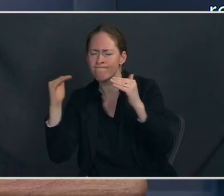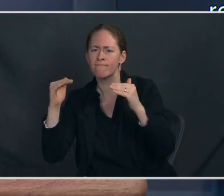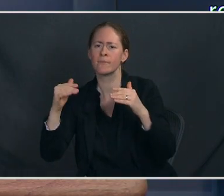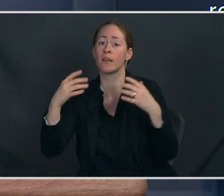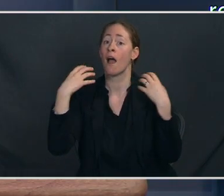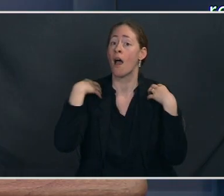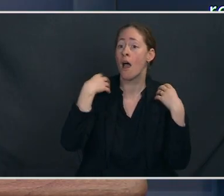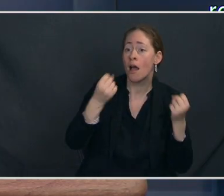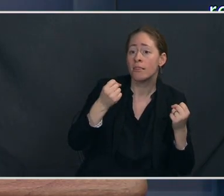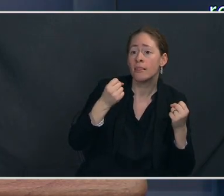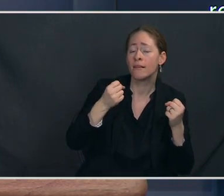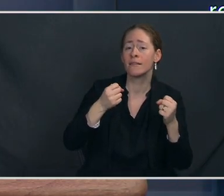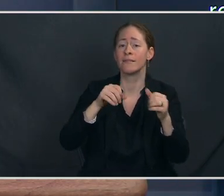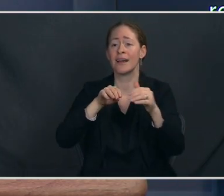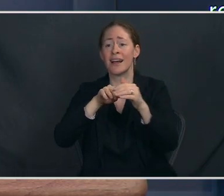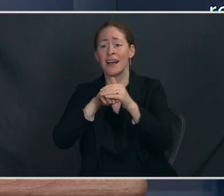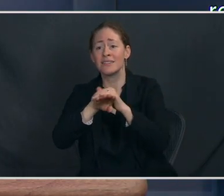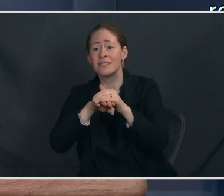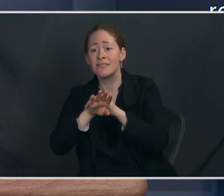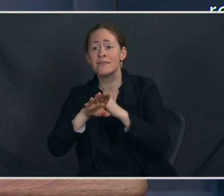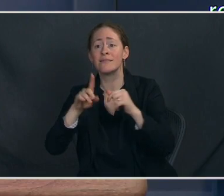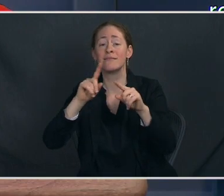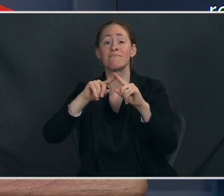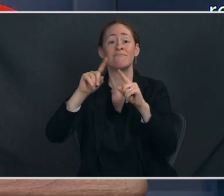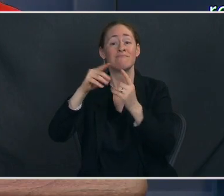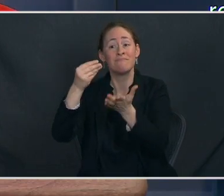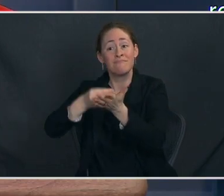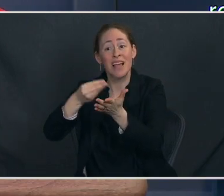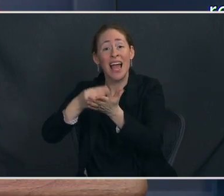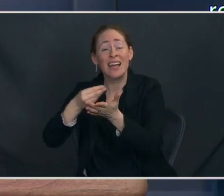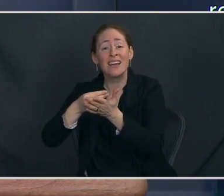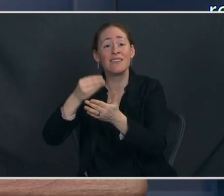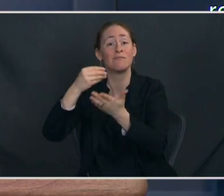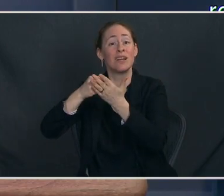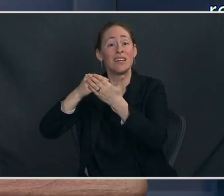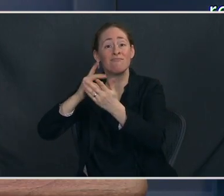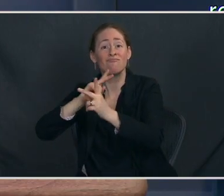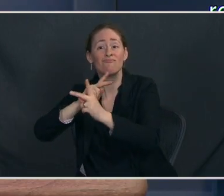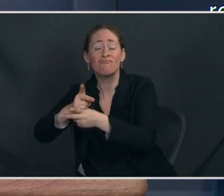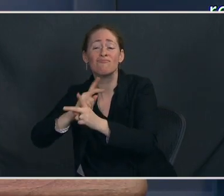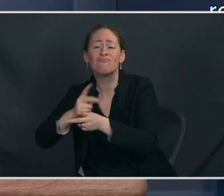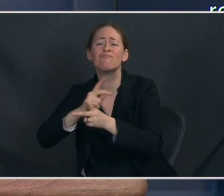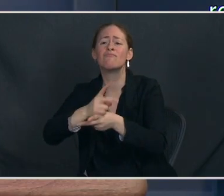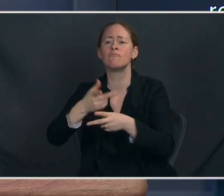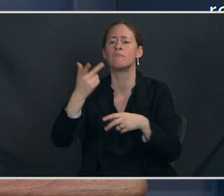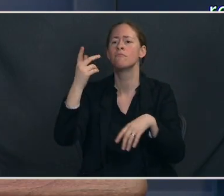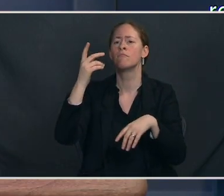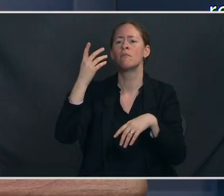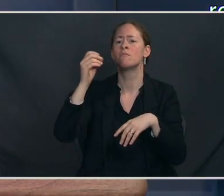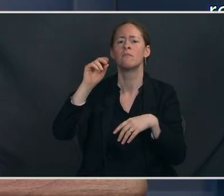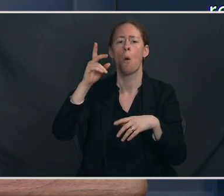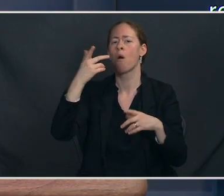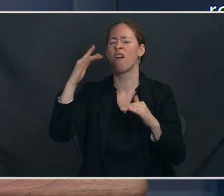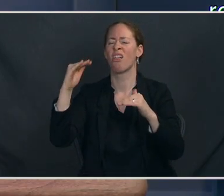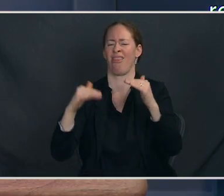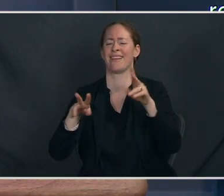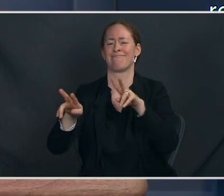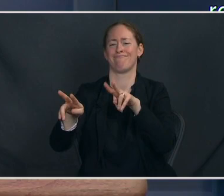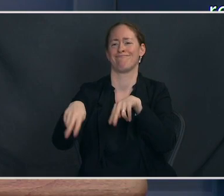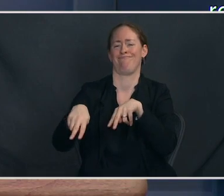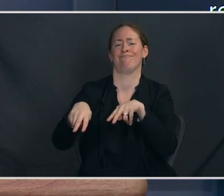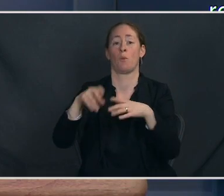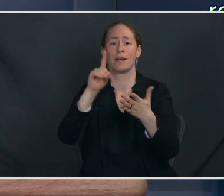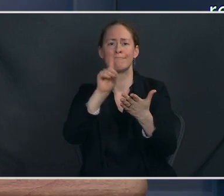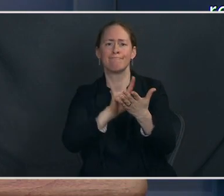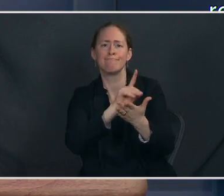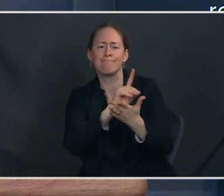access to lending and to loans. We need to address it in terms of biases and discrimination as it relates to housing. And